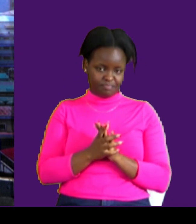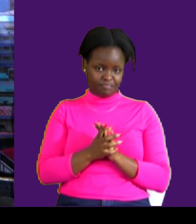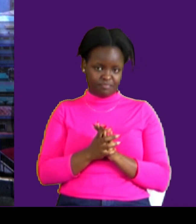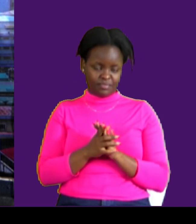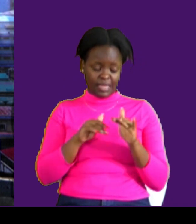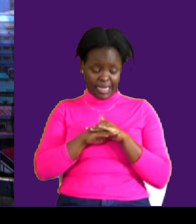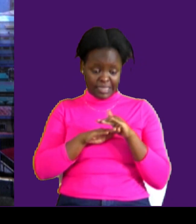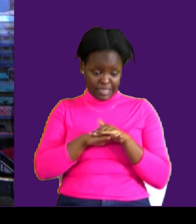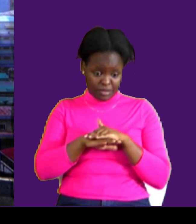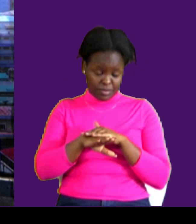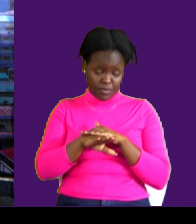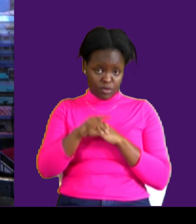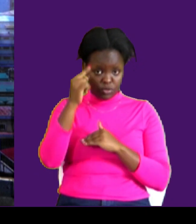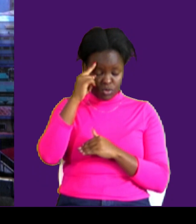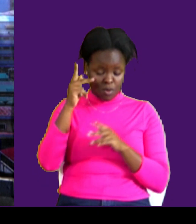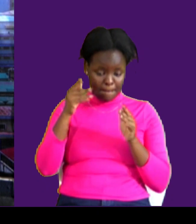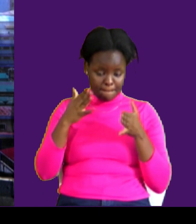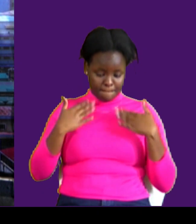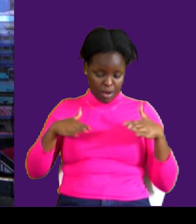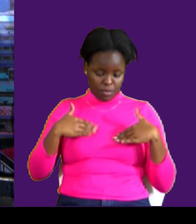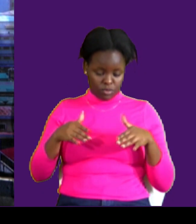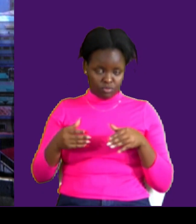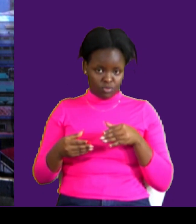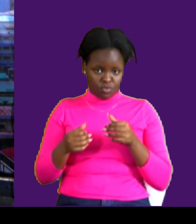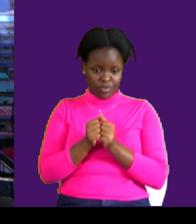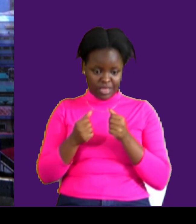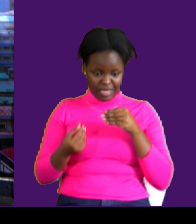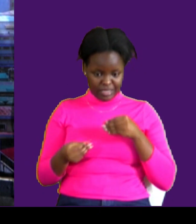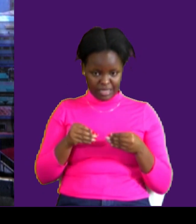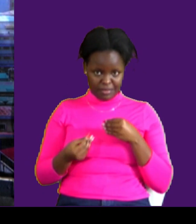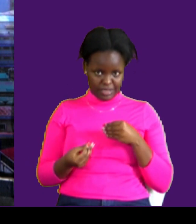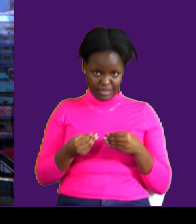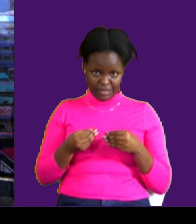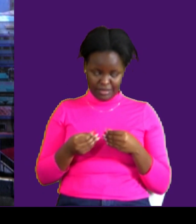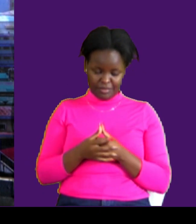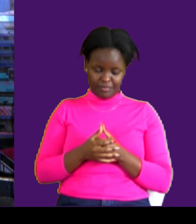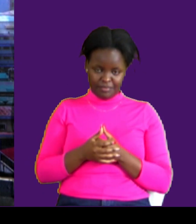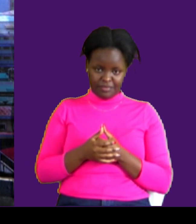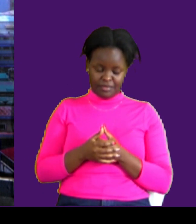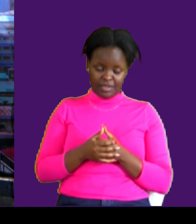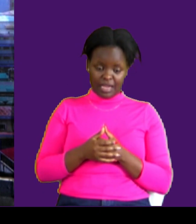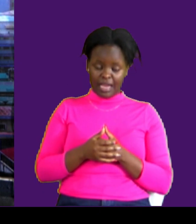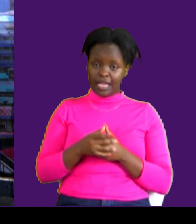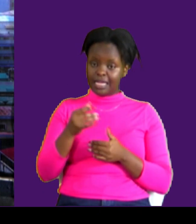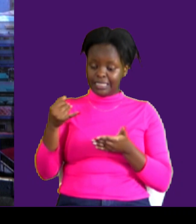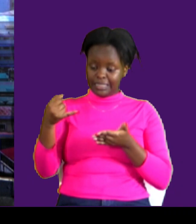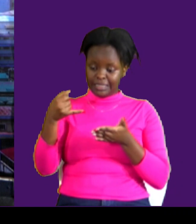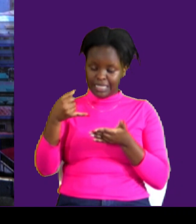accessible to people with disabilities? What do you have to tell them? I will say they should